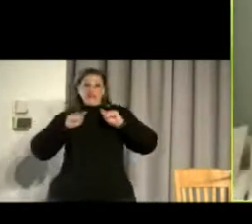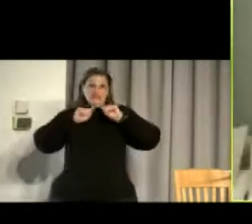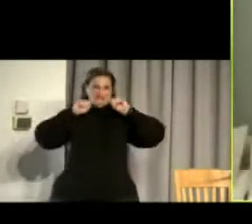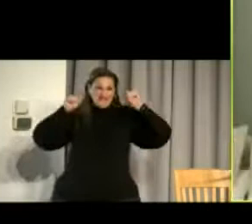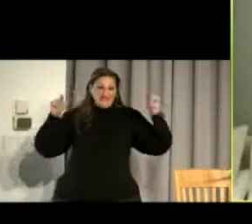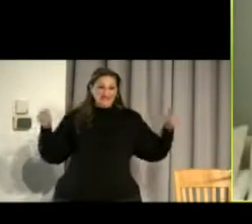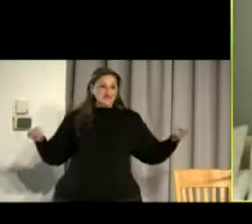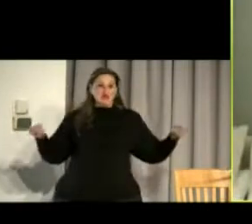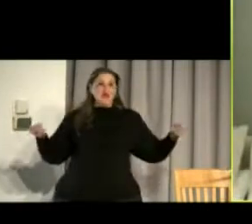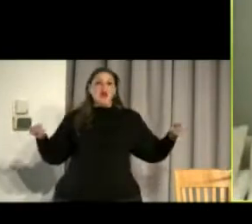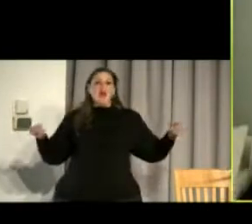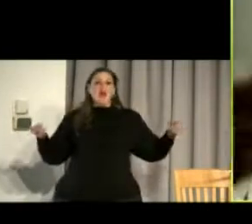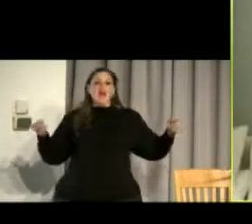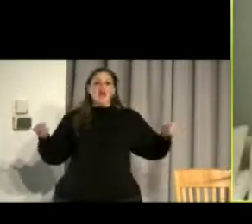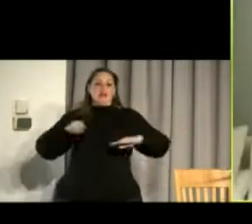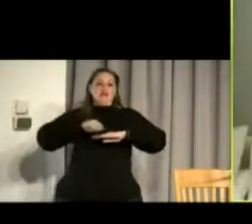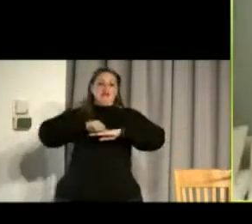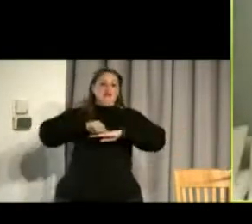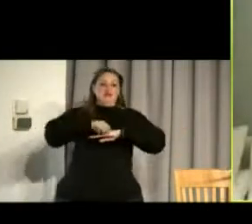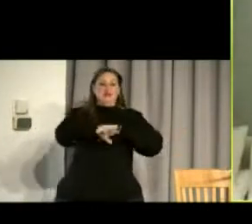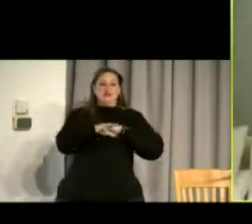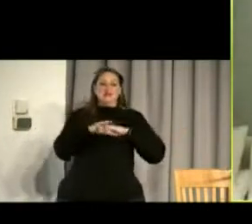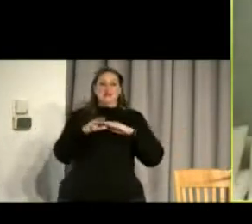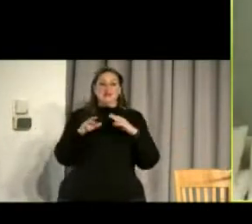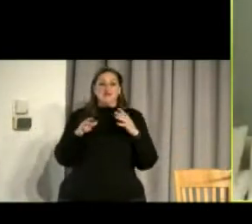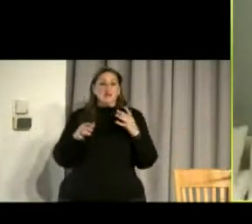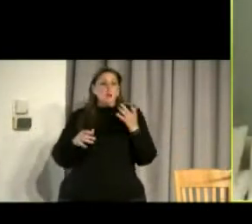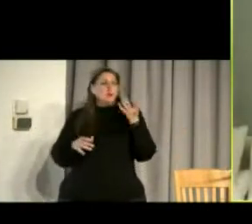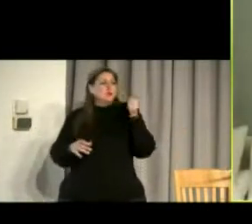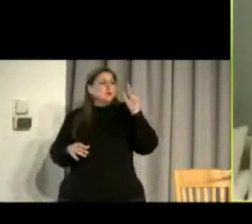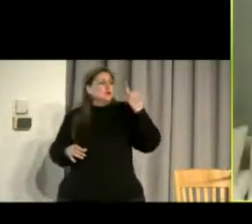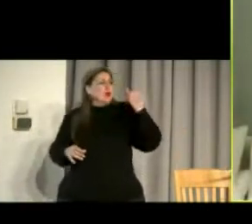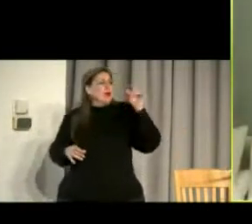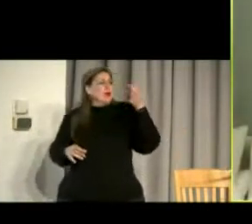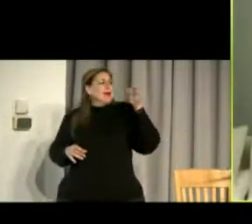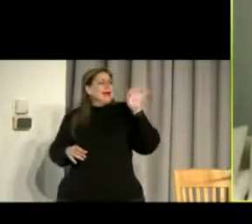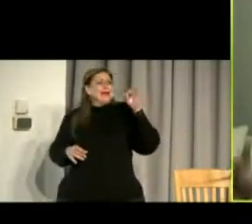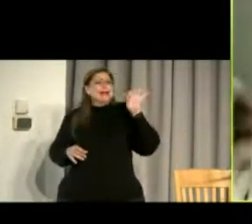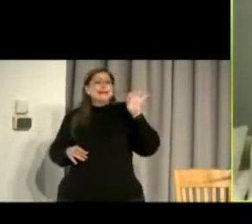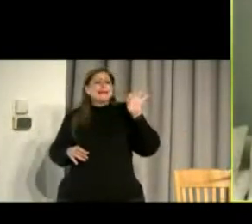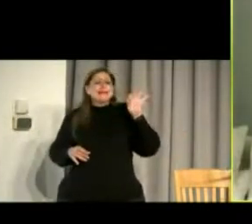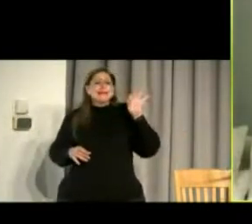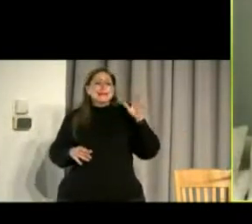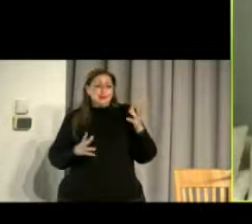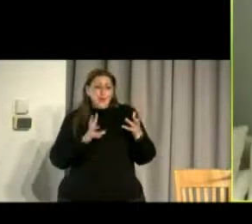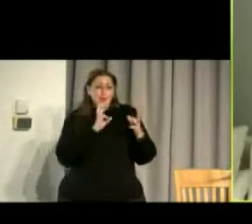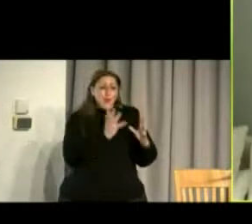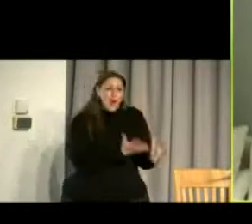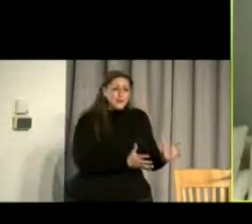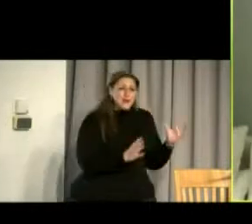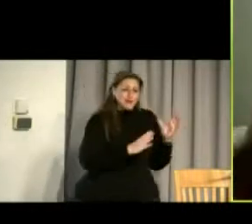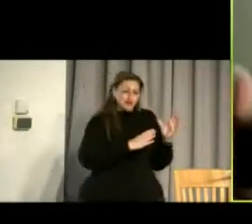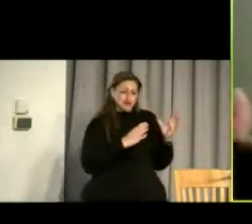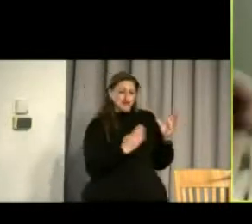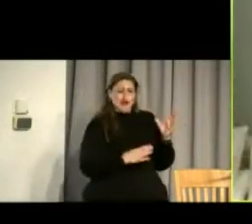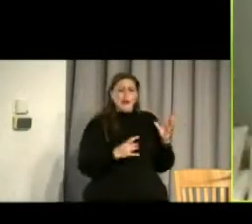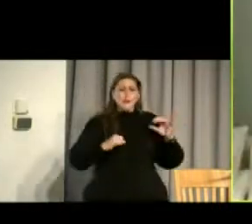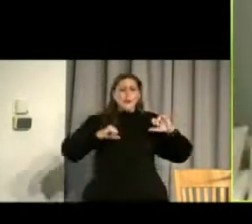by year. In 2019, we saw the water basins crack because of the cold weather.